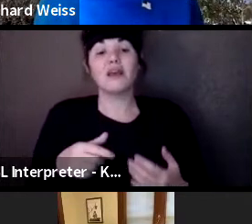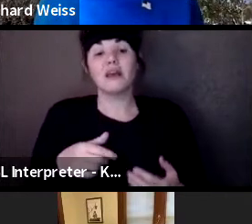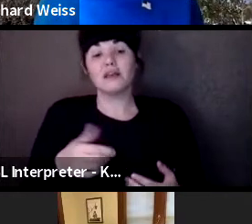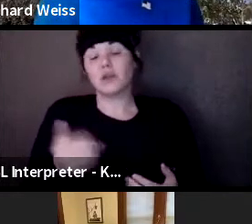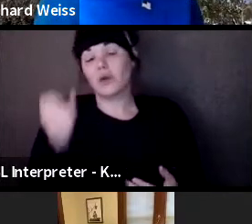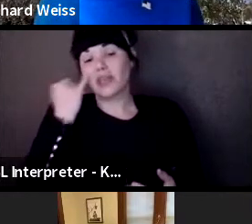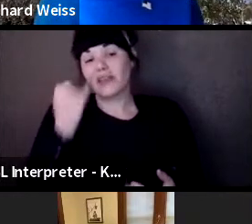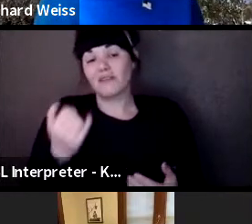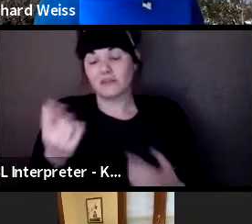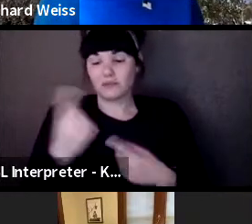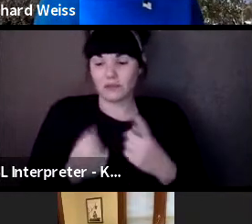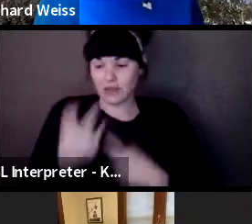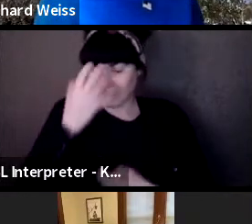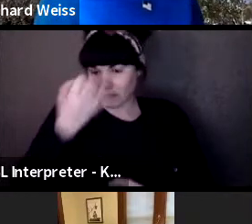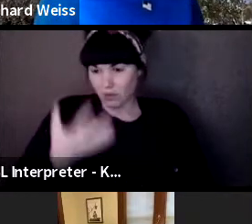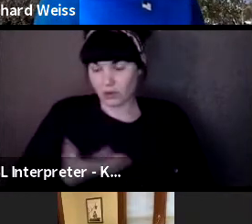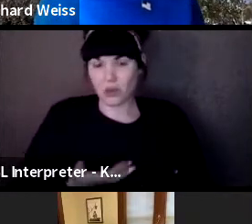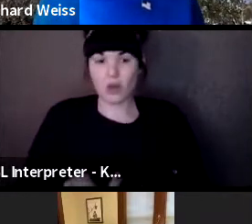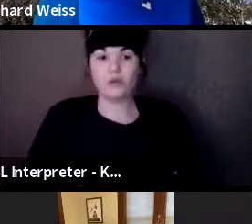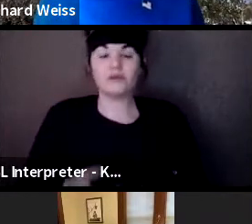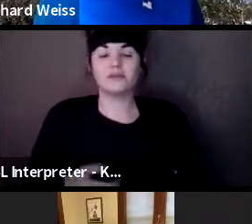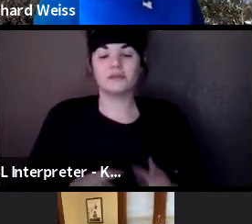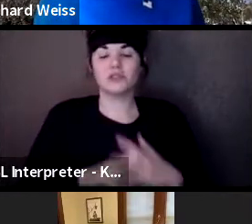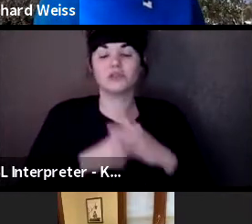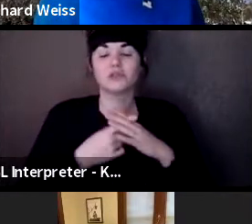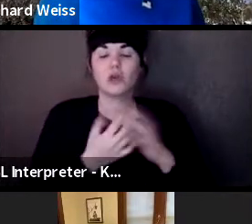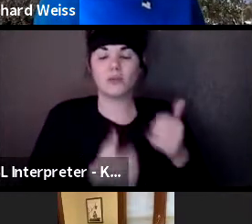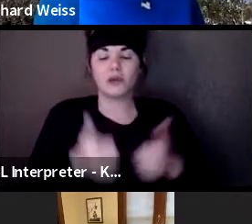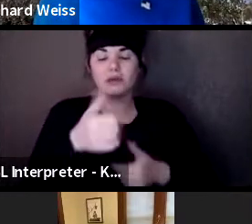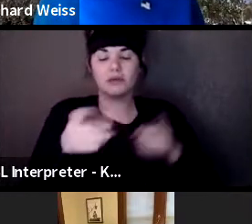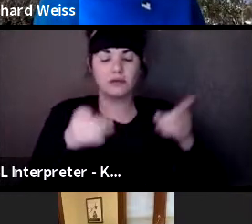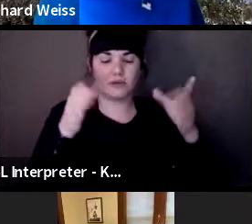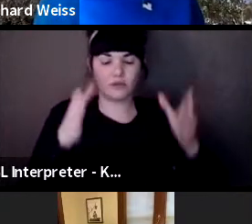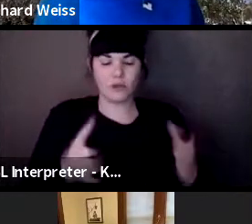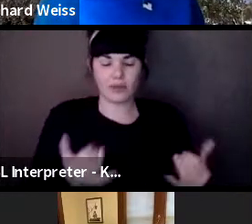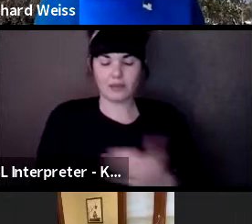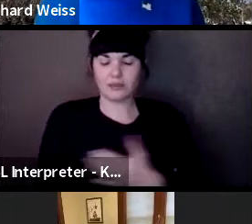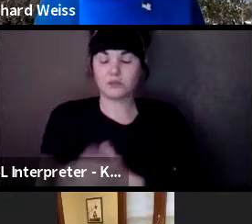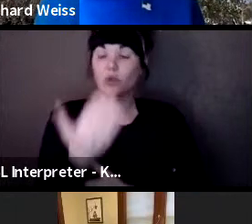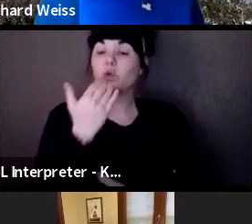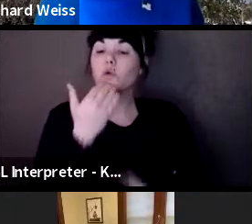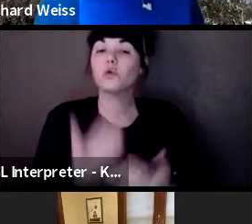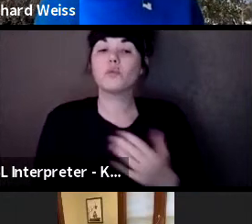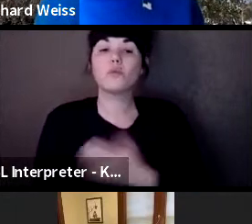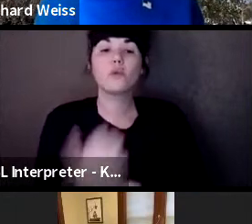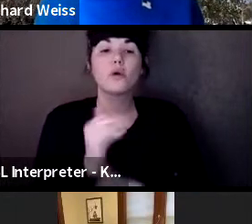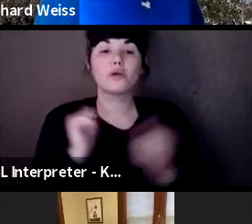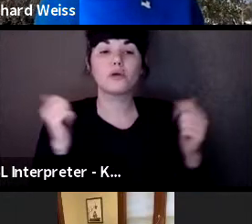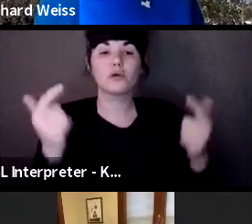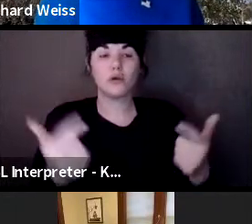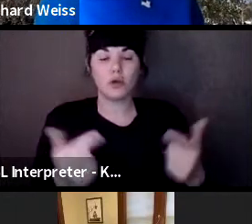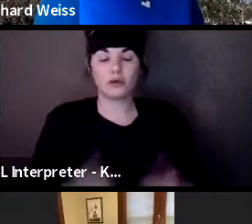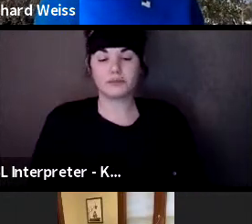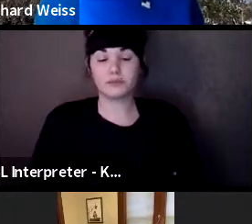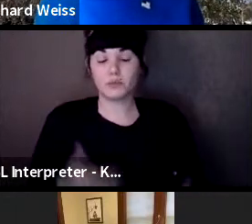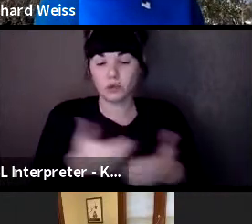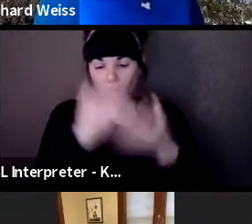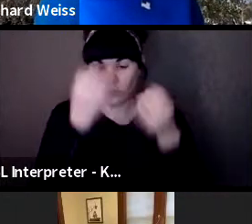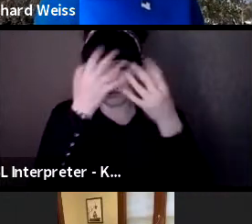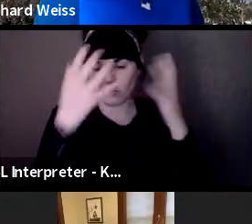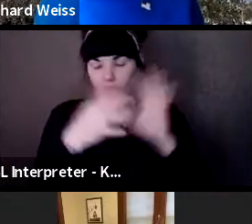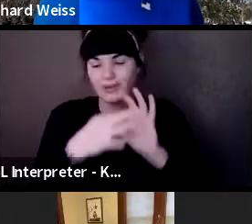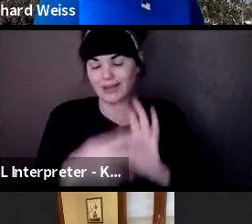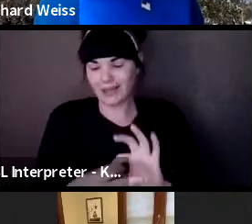director report for this morning. Good morning, everyone. Good morning. Update on negotiations with consultants. These